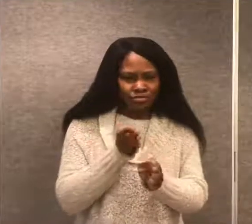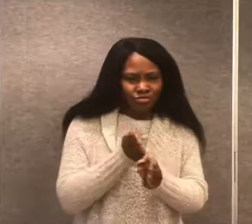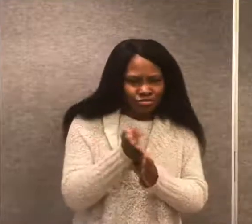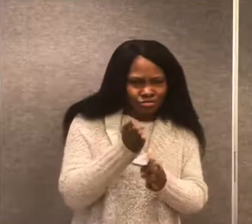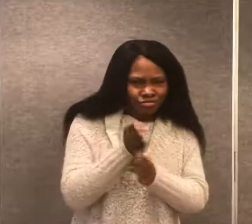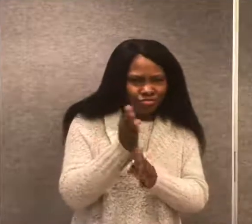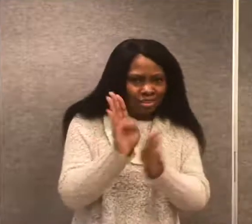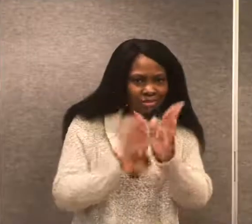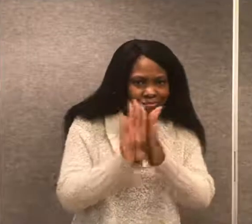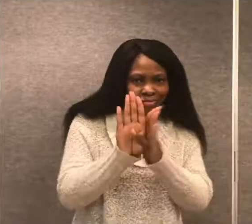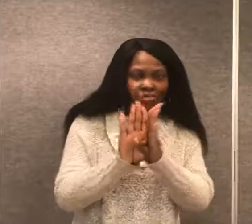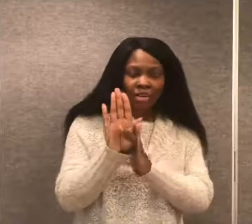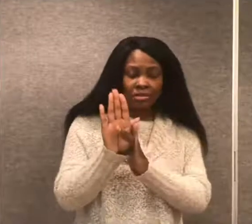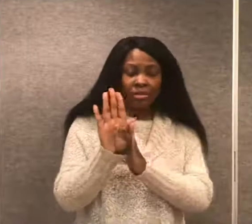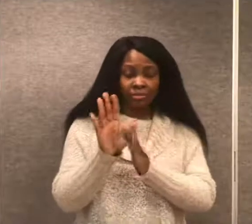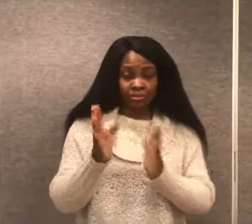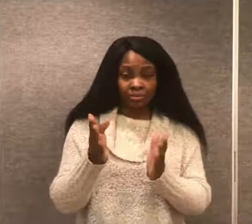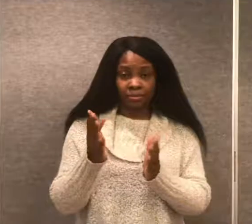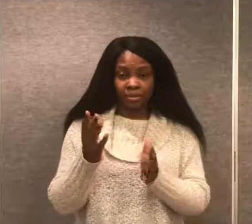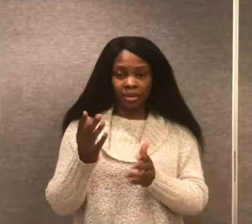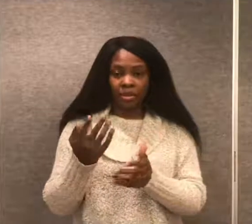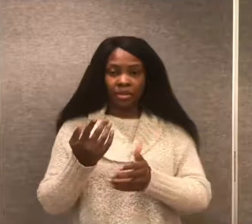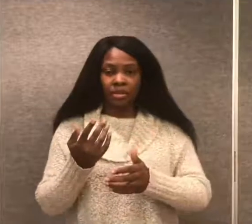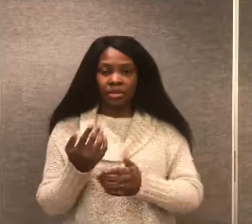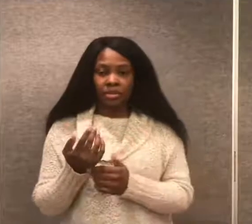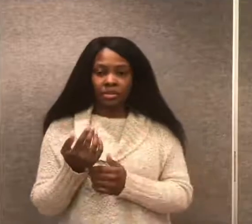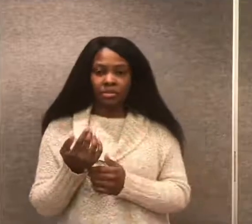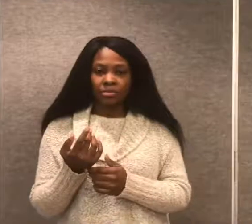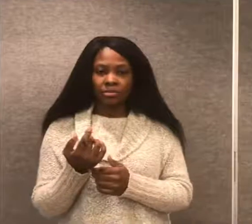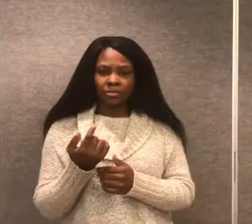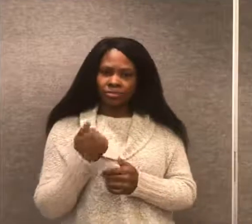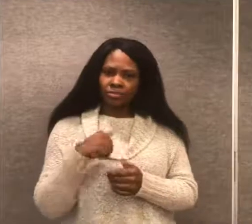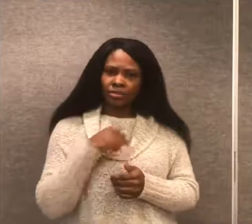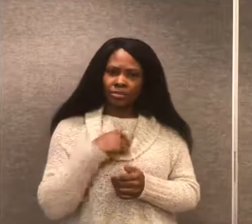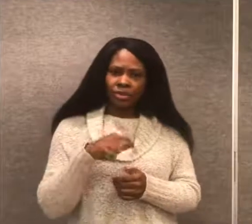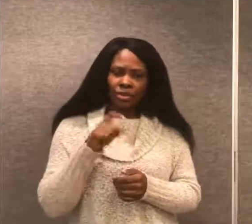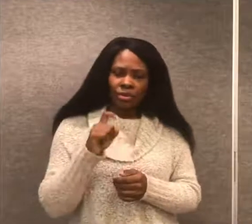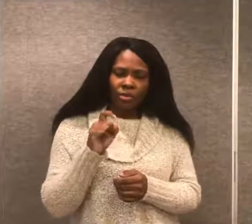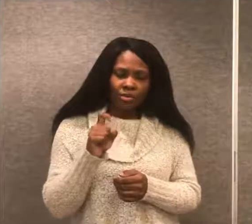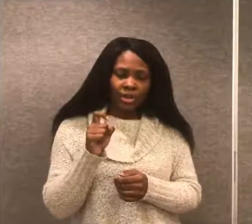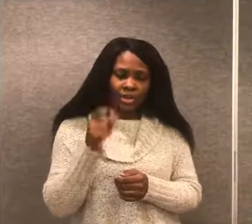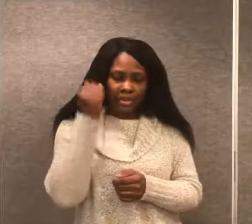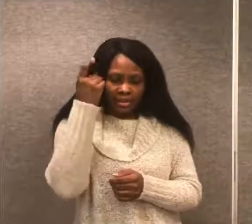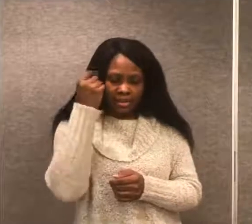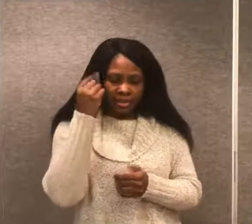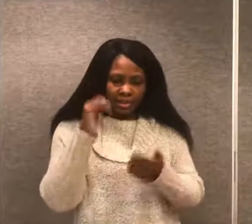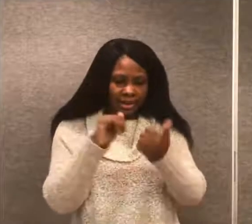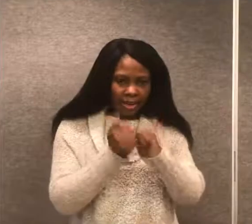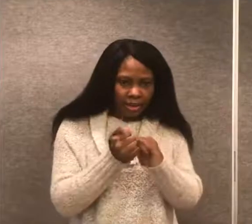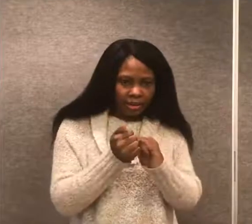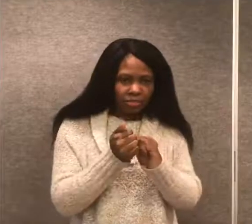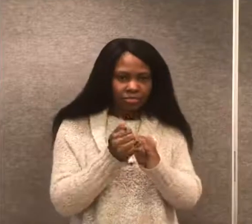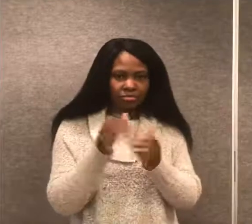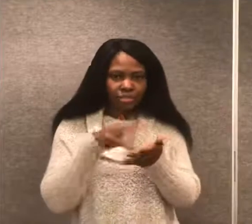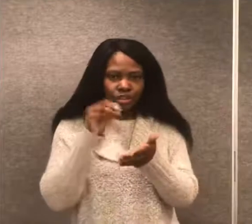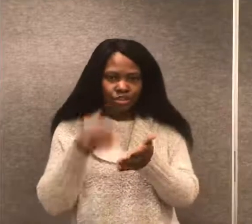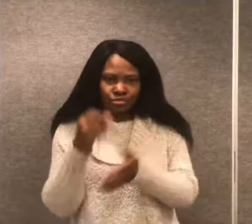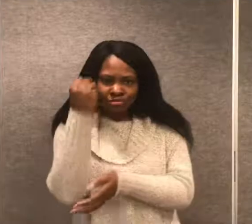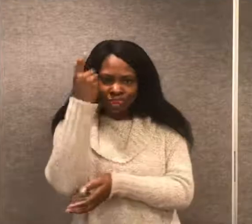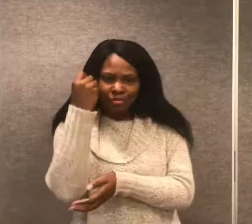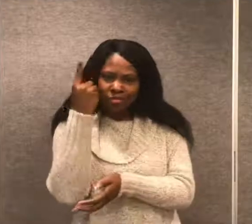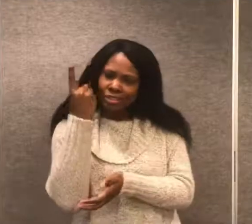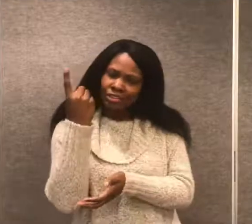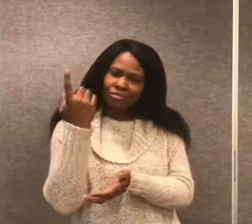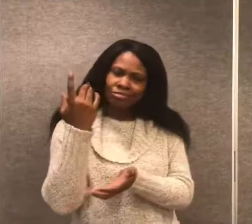skill sets when we're talking about educating the students and how do they really grasp the material,